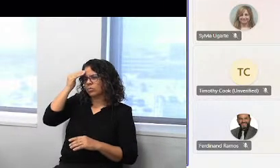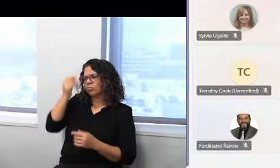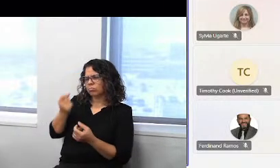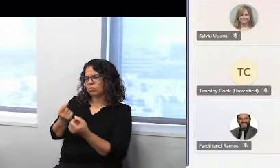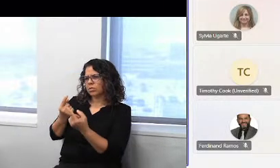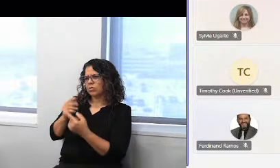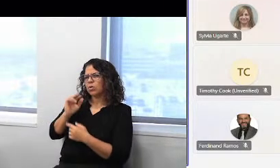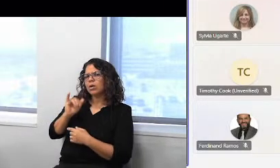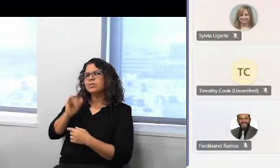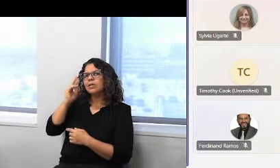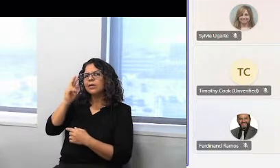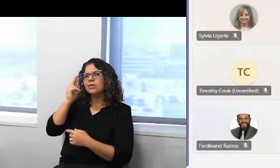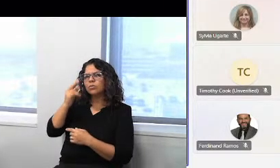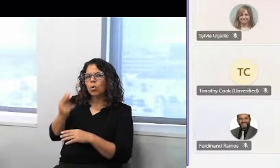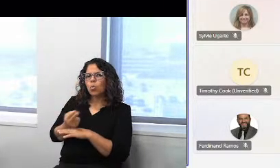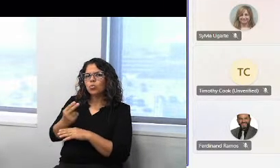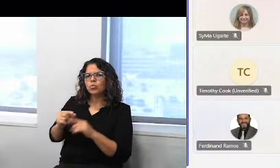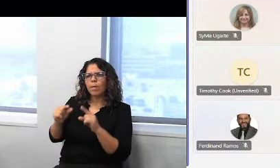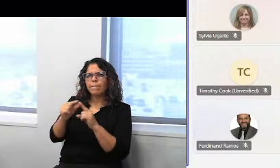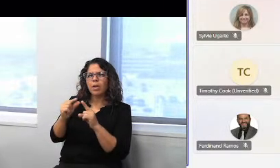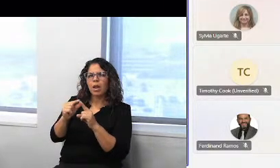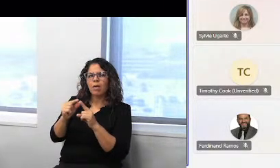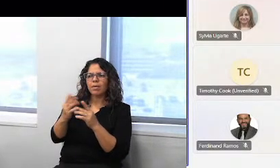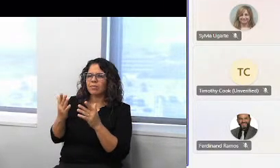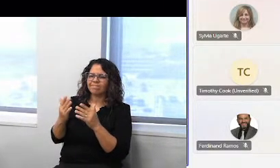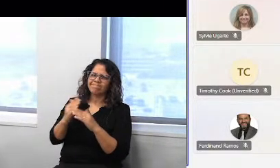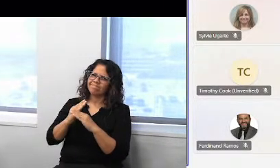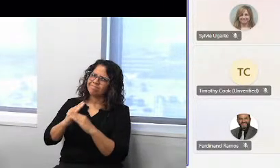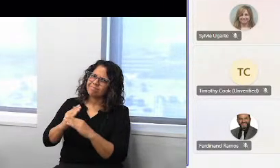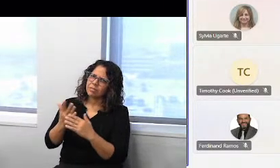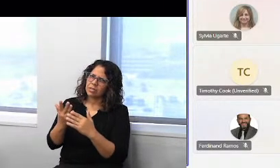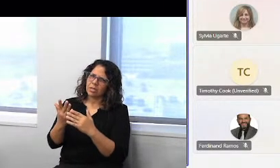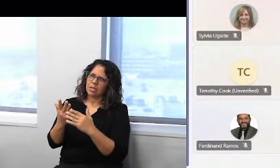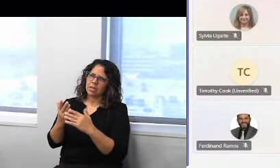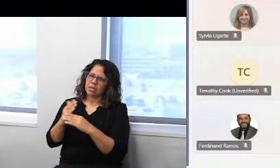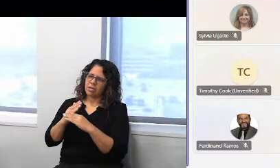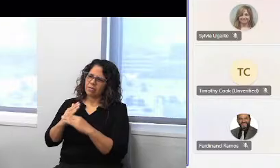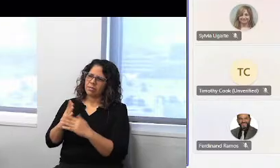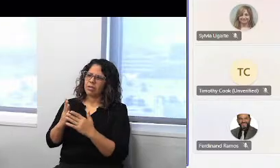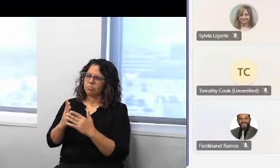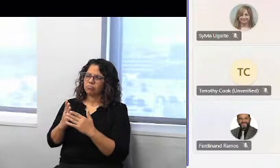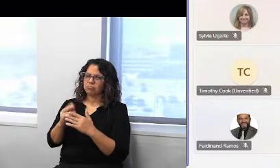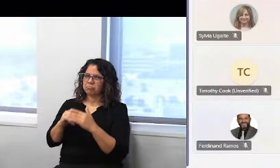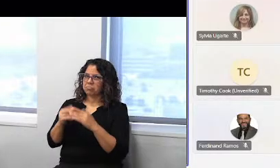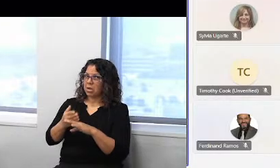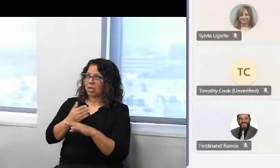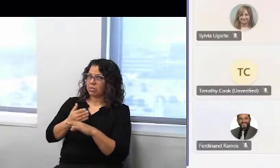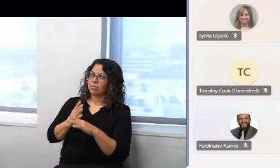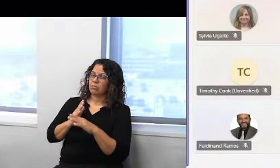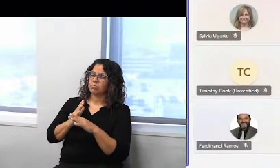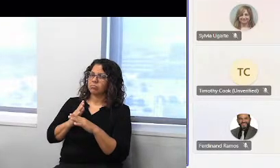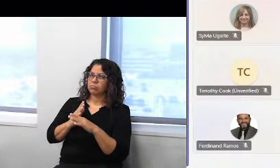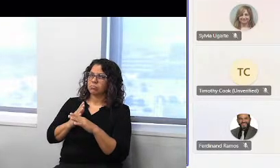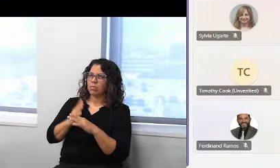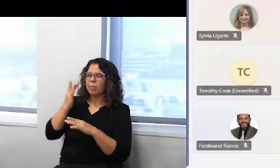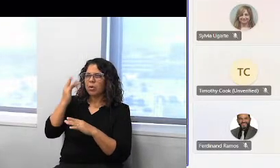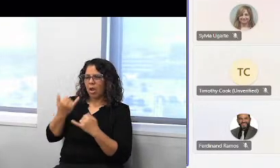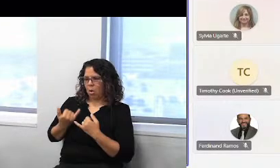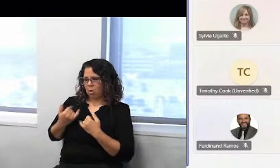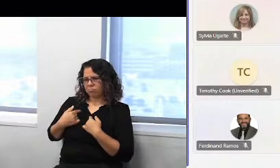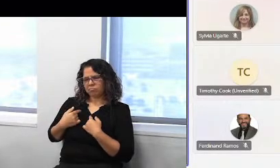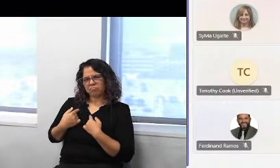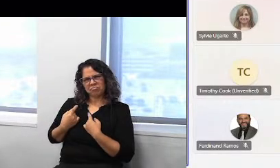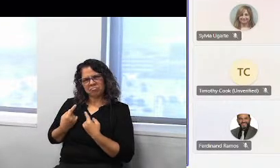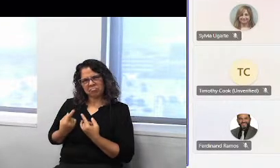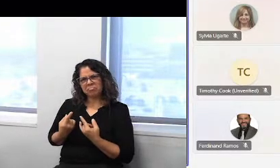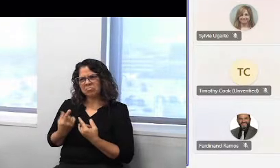word envisioned. Yeah. So because from this point to several years, conditions may change, and I